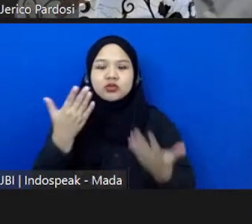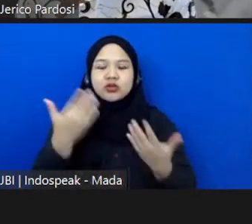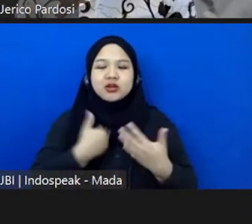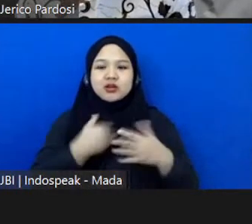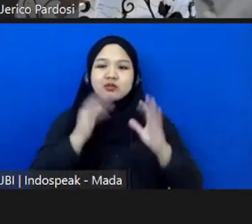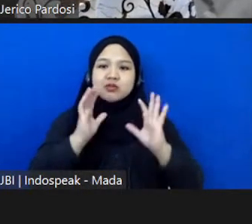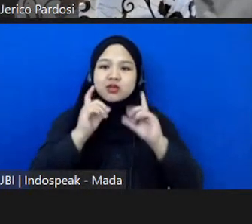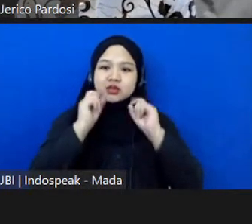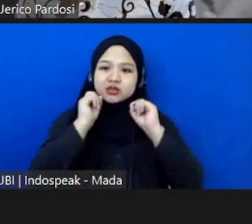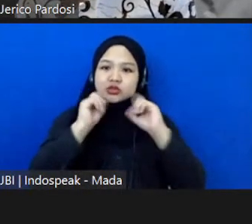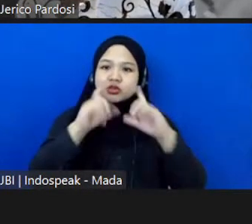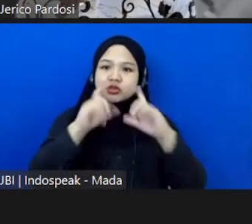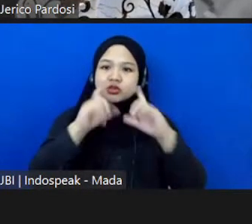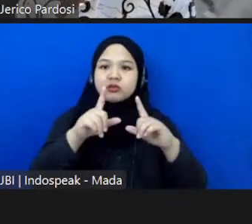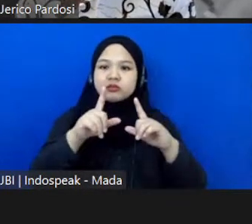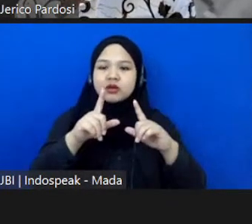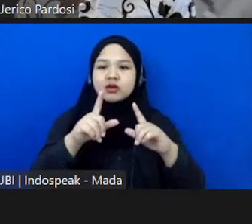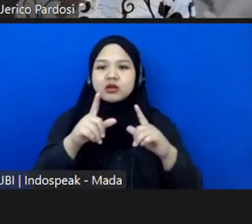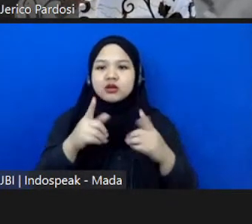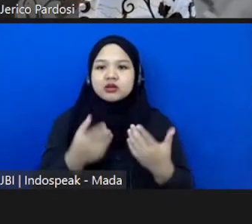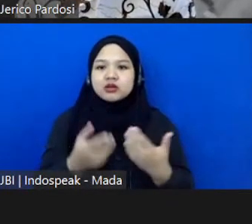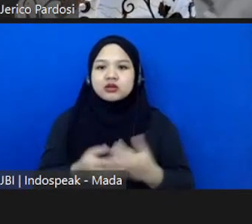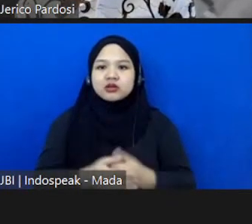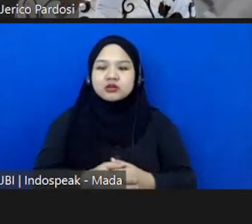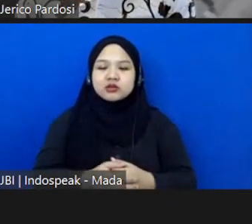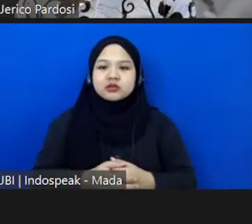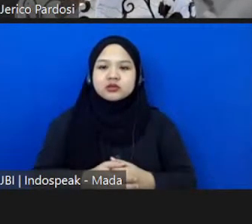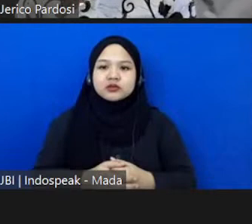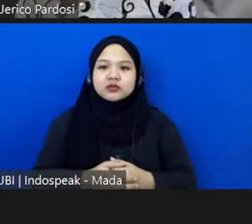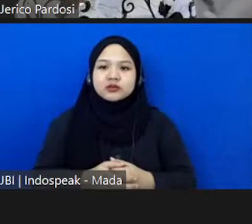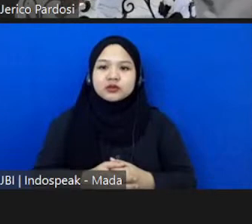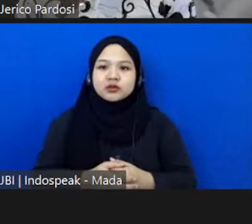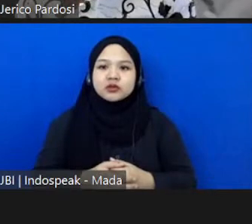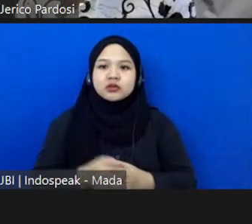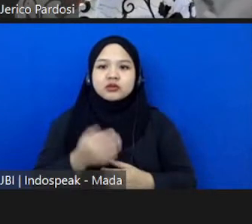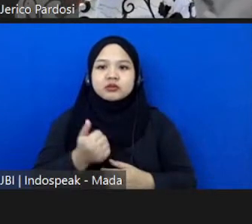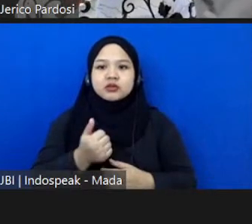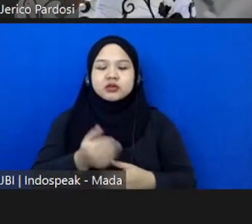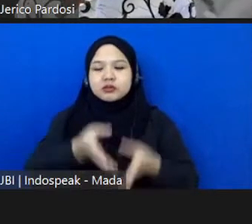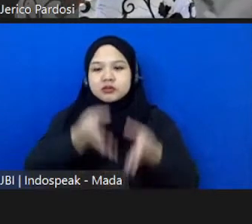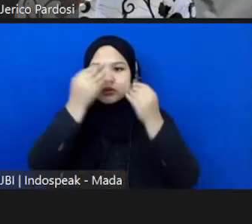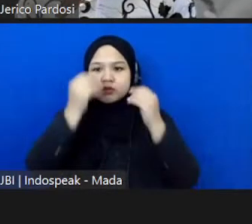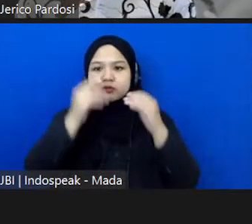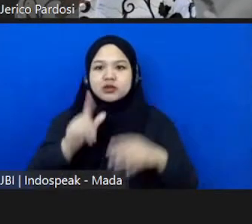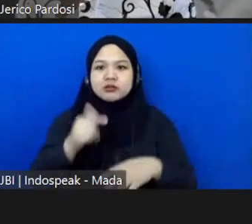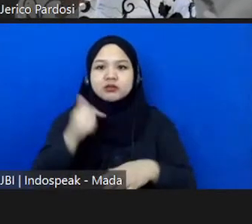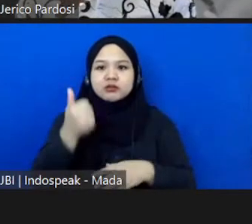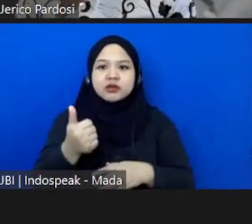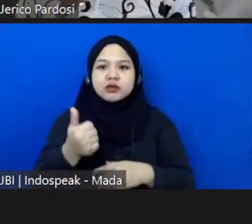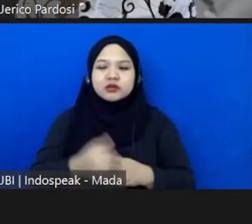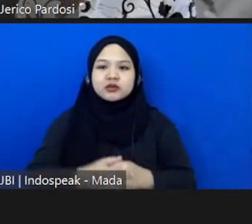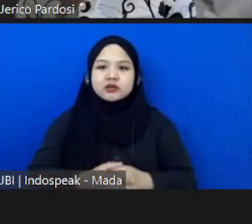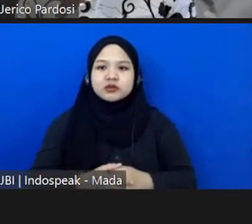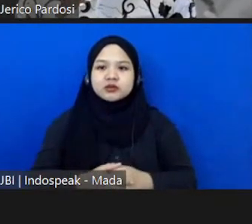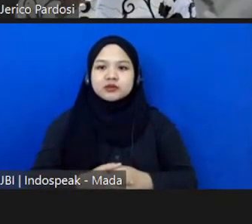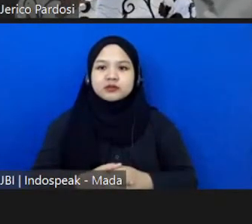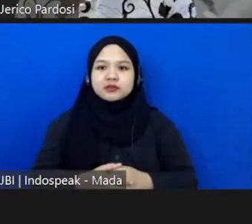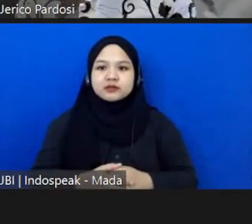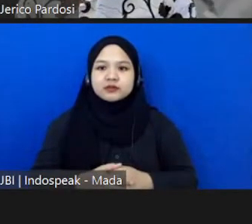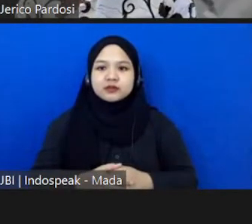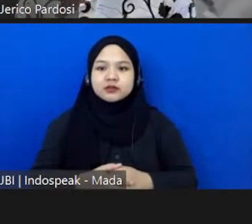and there will be opportunities for this to understand that better later on. And for the